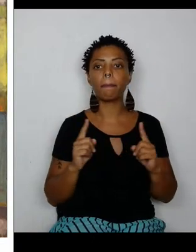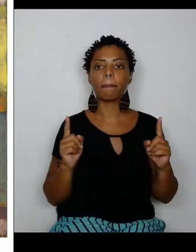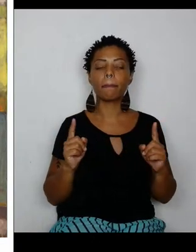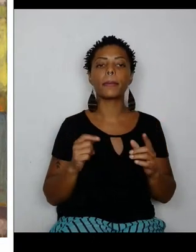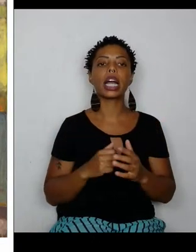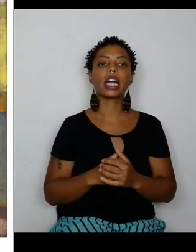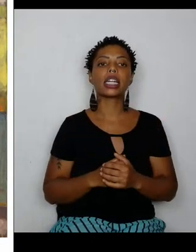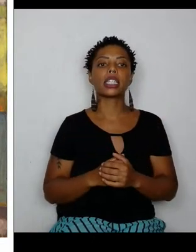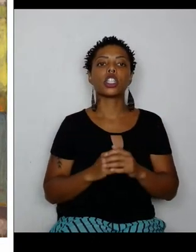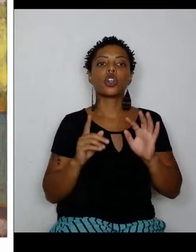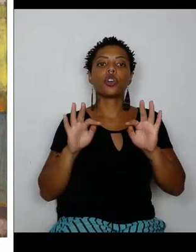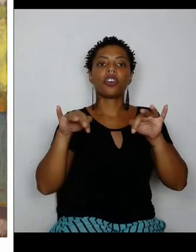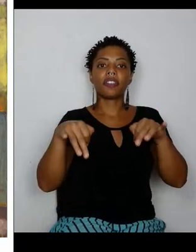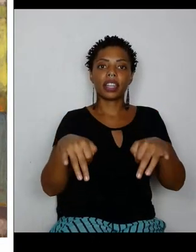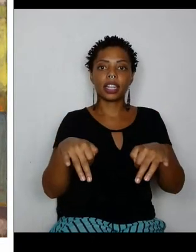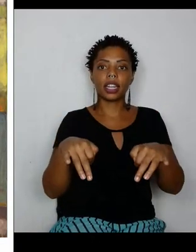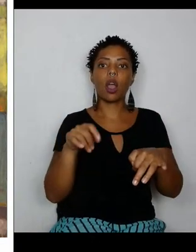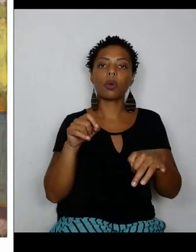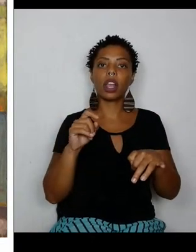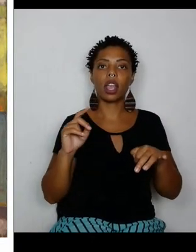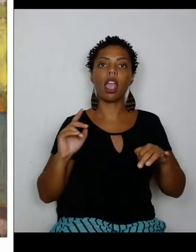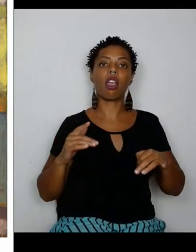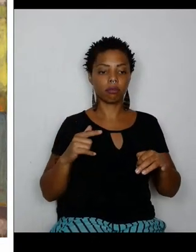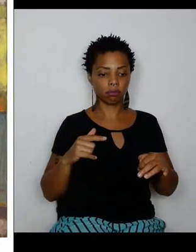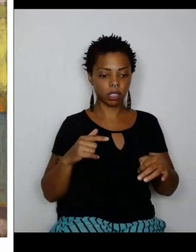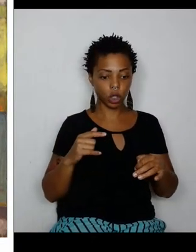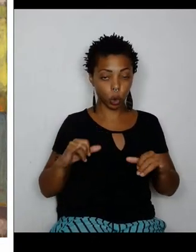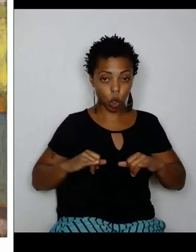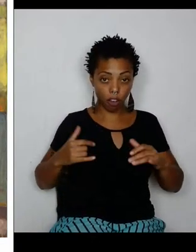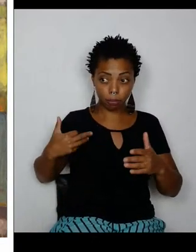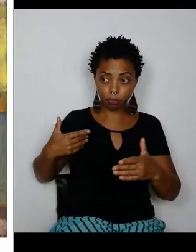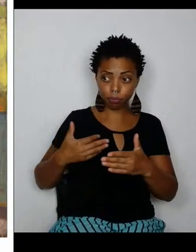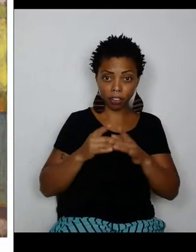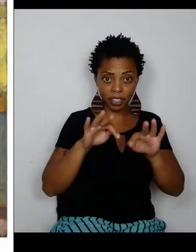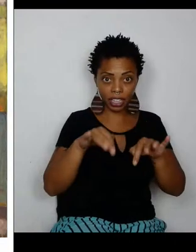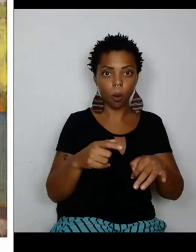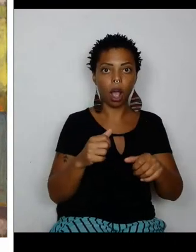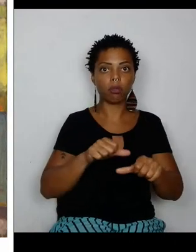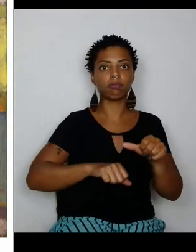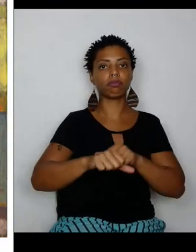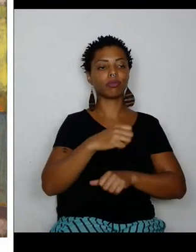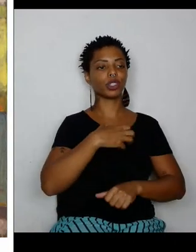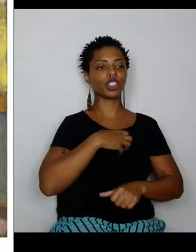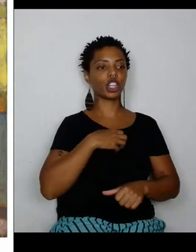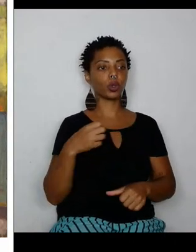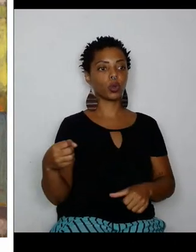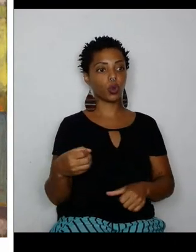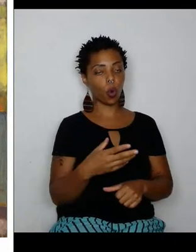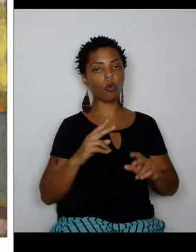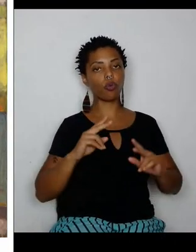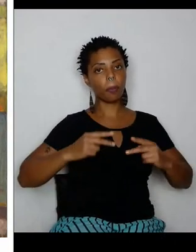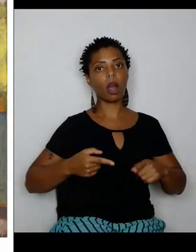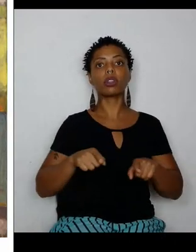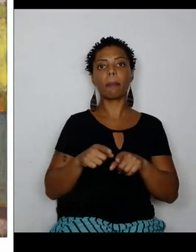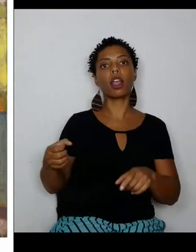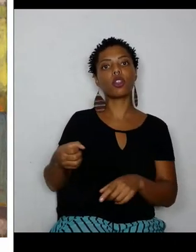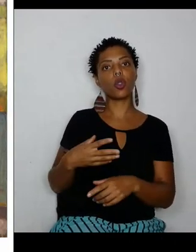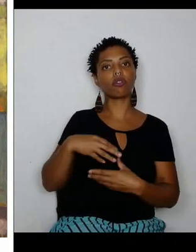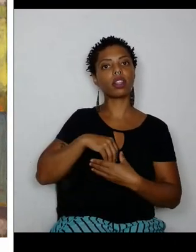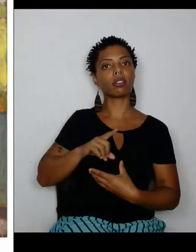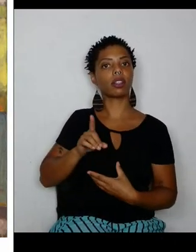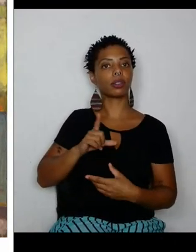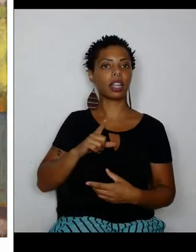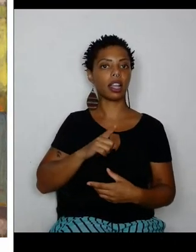human and divine lukan's attributes the halo the snake the lily and the apples inhabit the space of